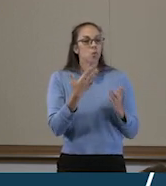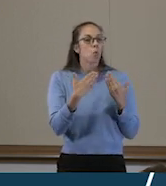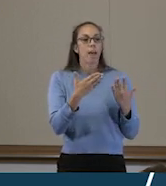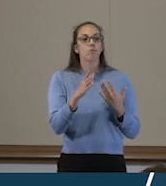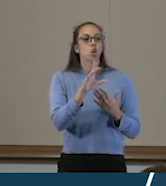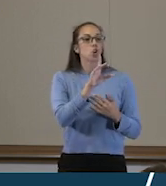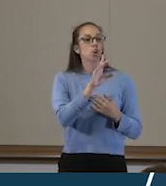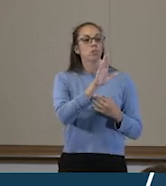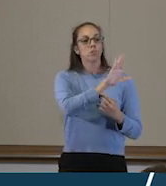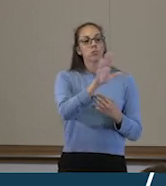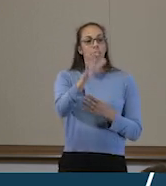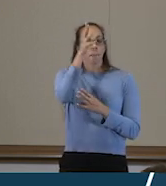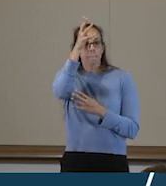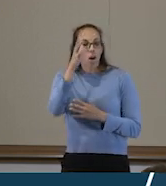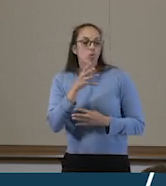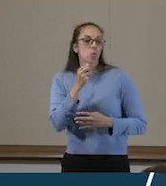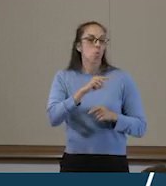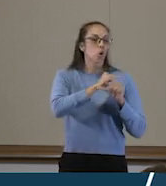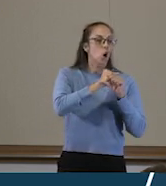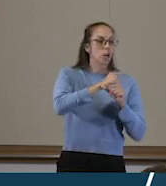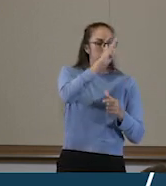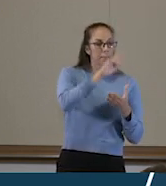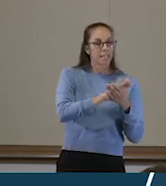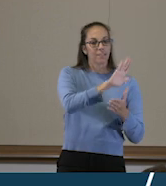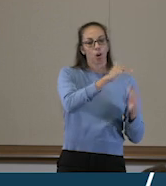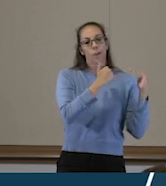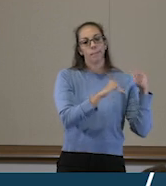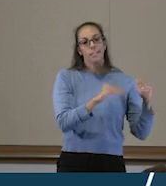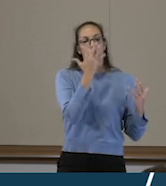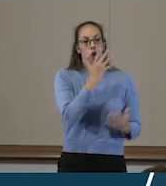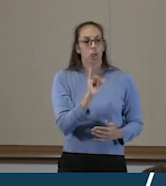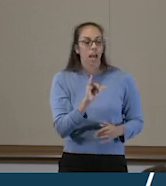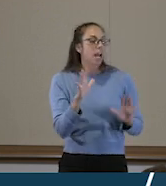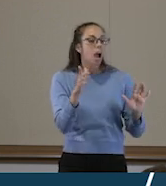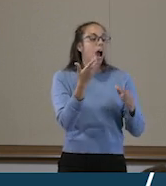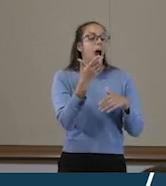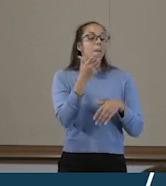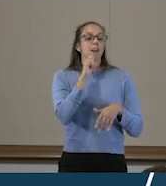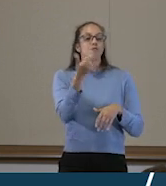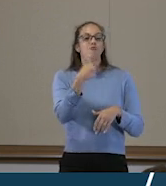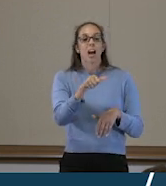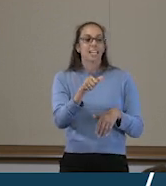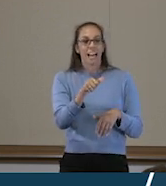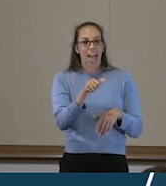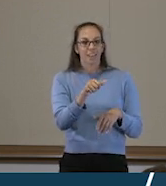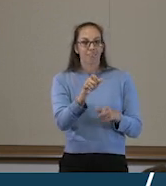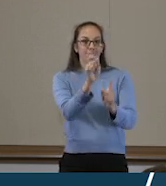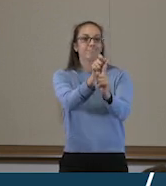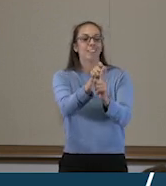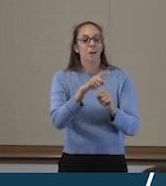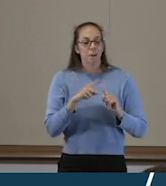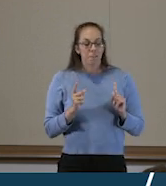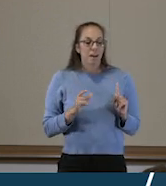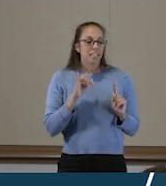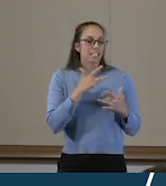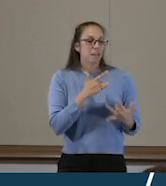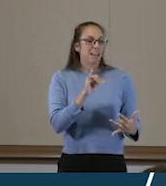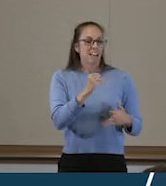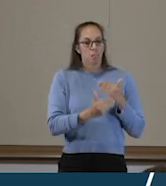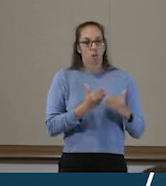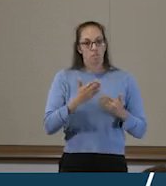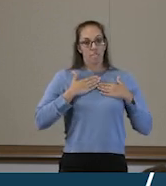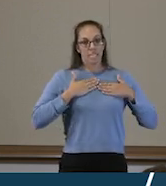what the parent or guardian believes their limitations may be. And I'm not trying to throw you under the bus. I'm just saying, like, that's typically what my process is.